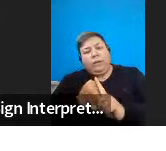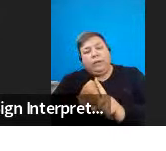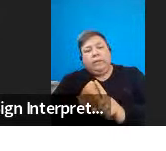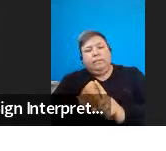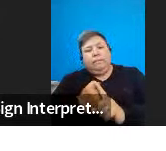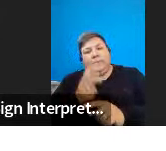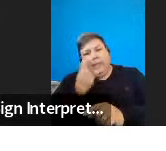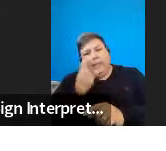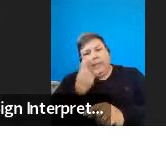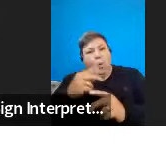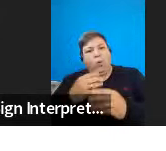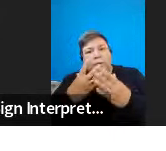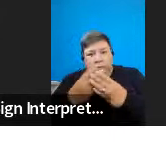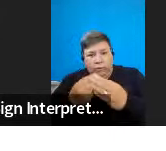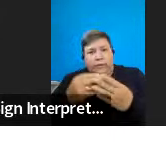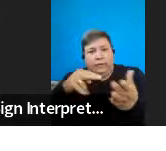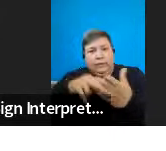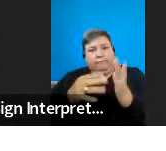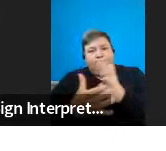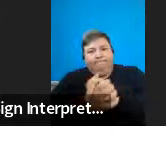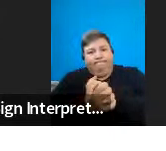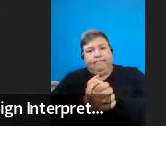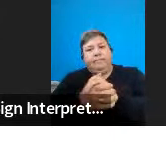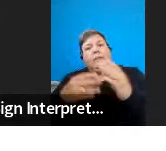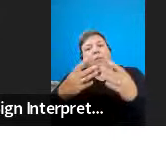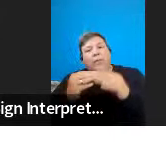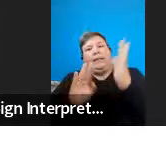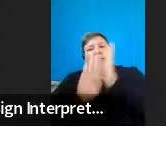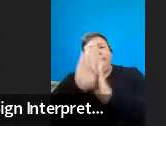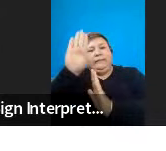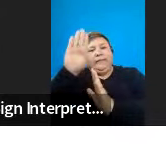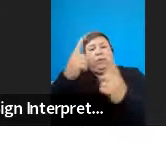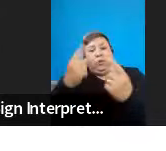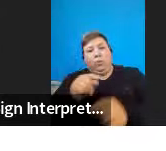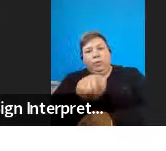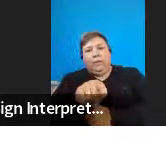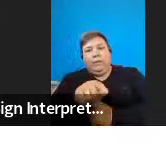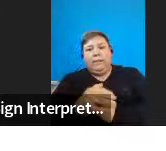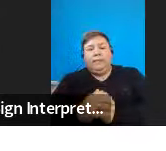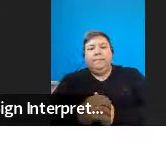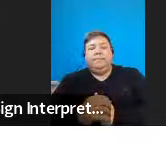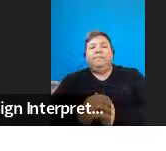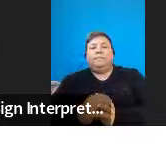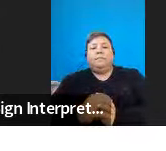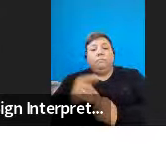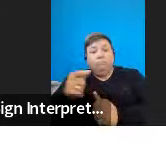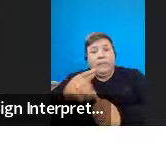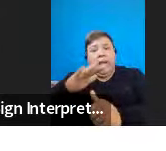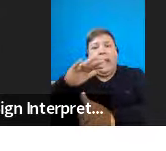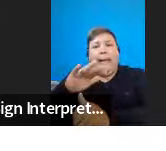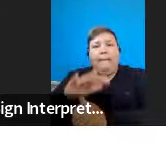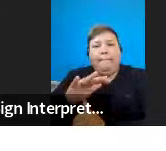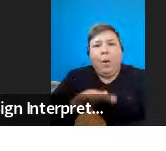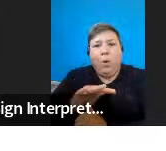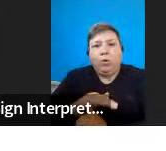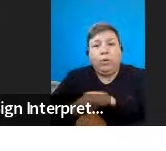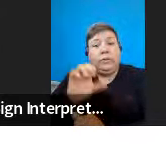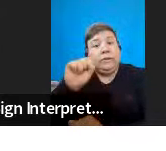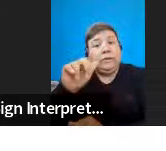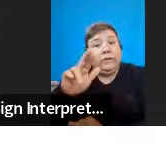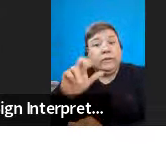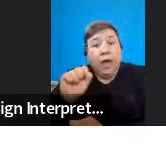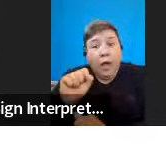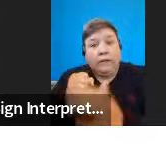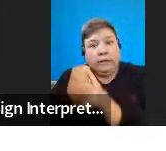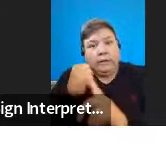need us to hold hands and make sure that they succeed in doing that. And it is important that Sars then supports